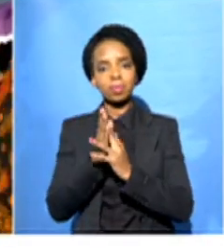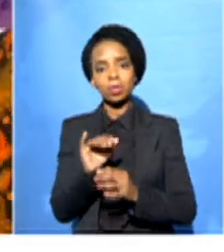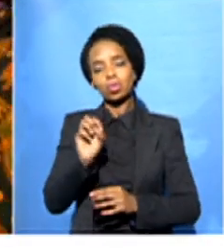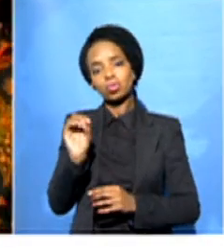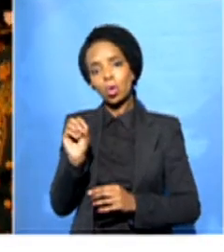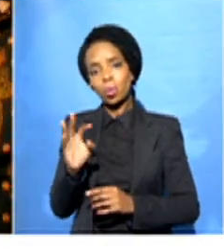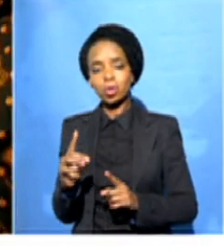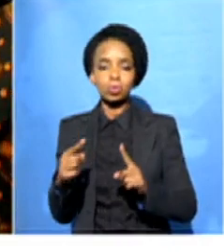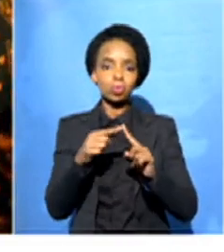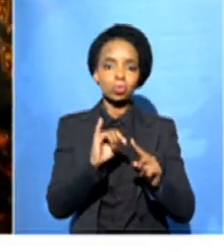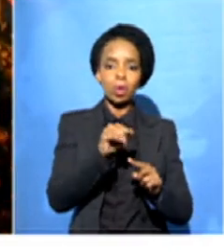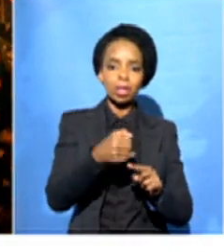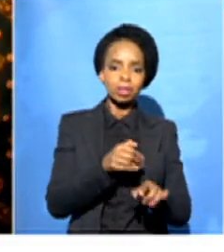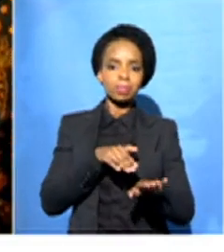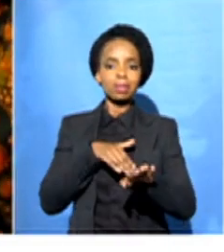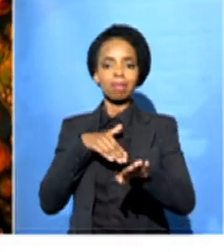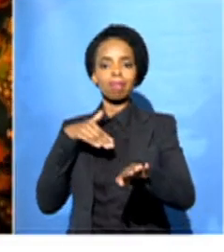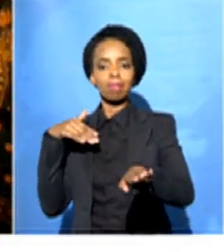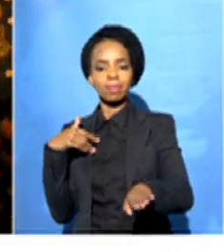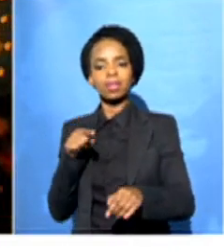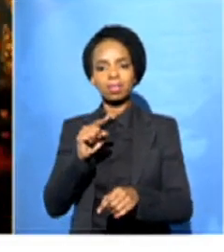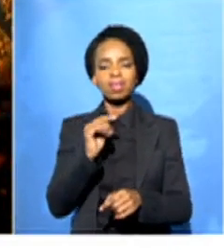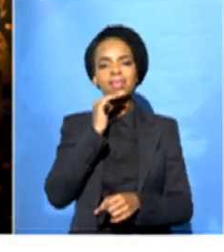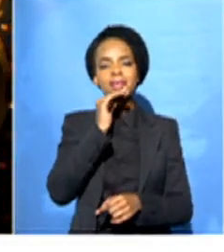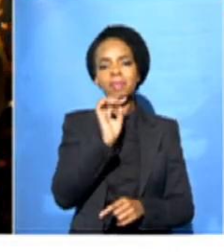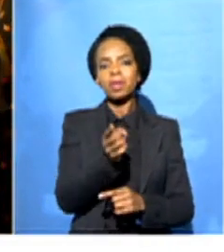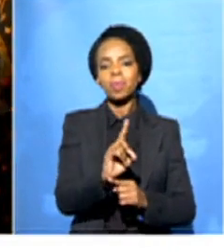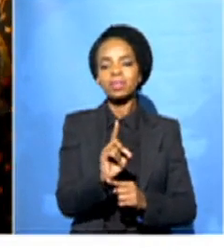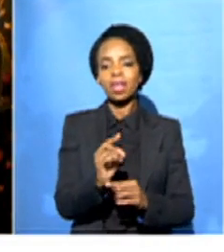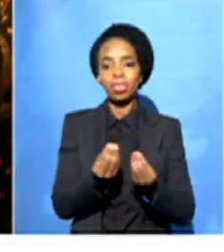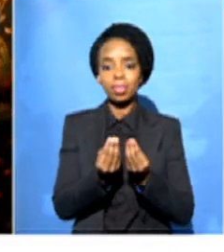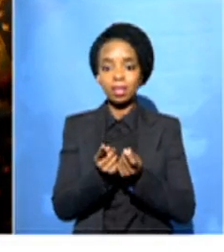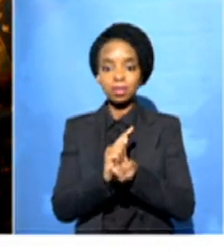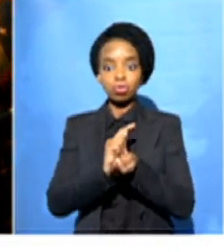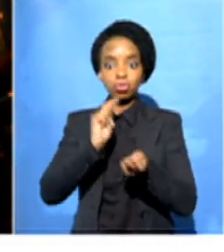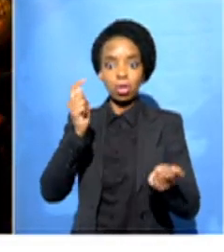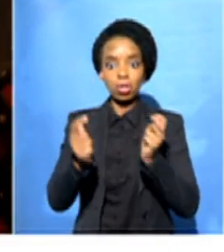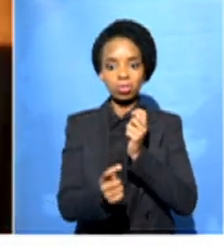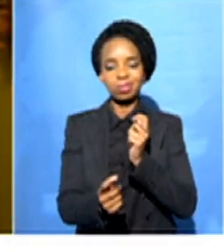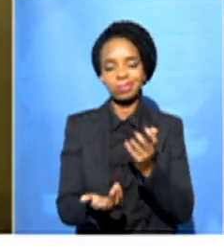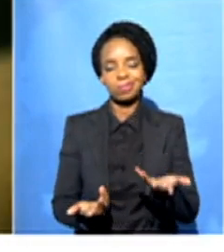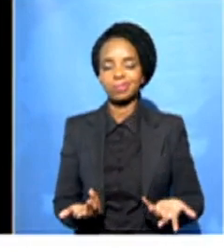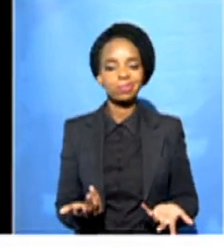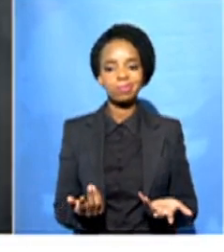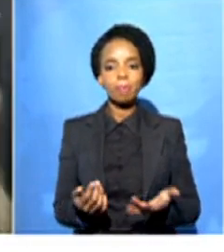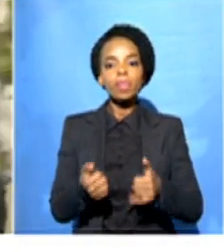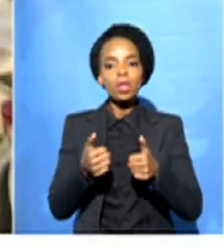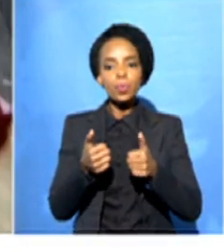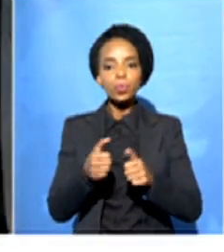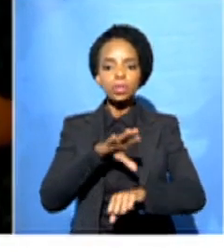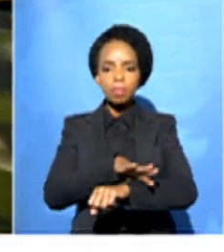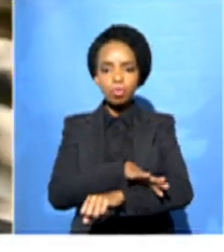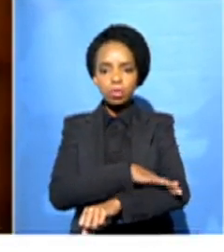and Johannesburg in the evening. That tells you that nothing is changing much. So it's good that the president is there, and